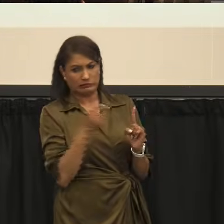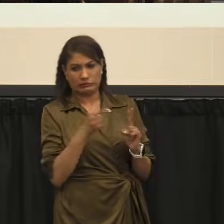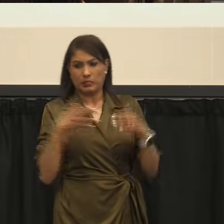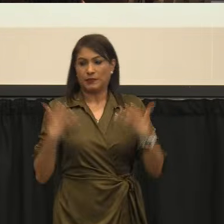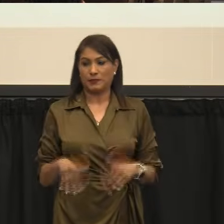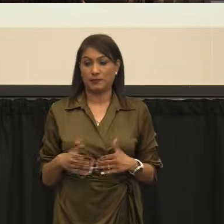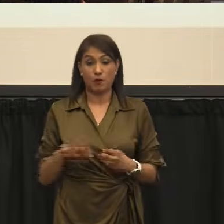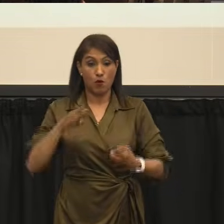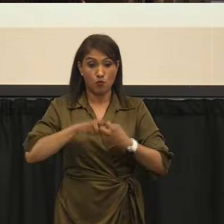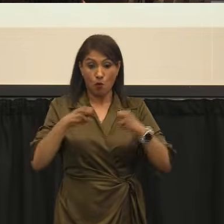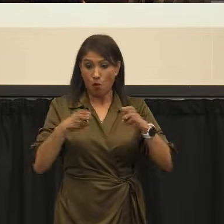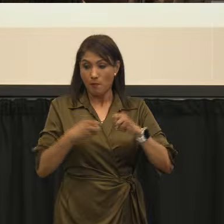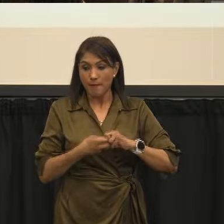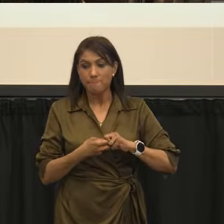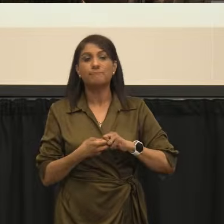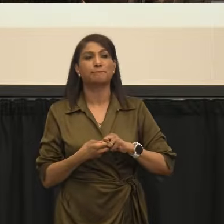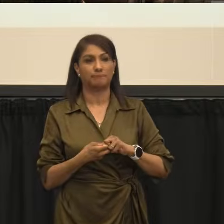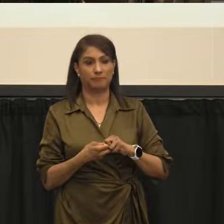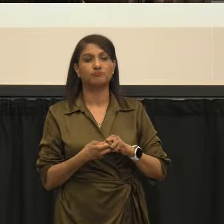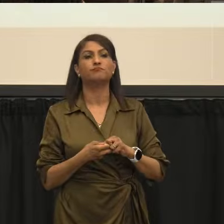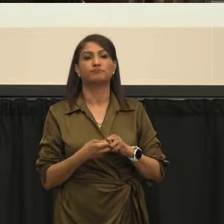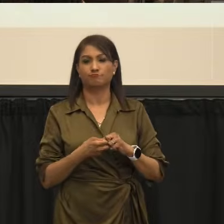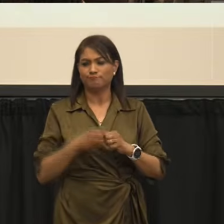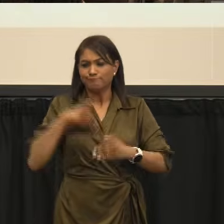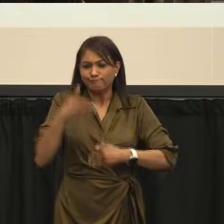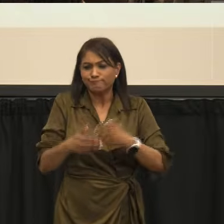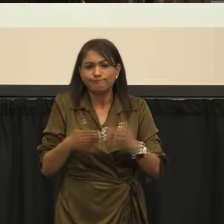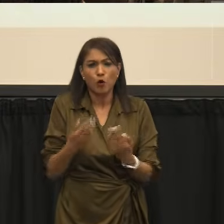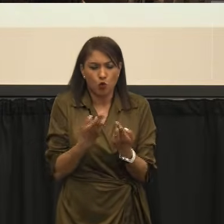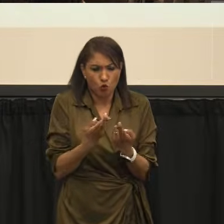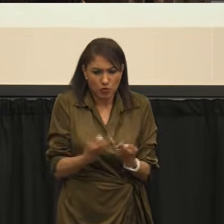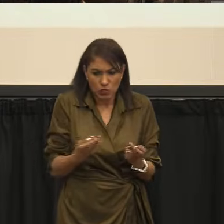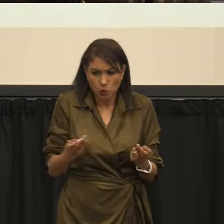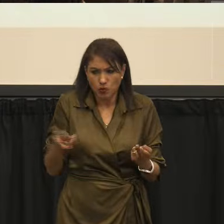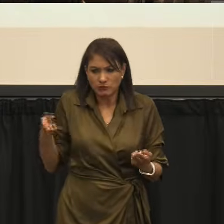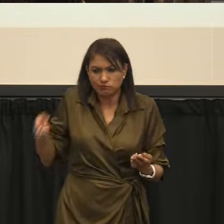Many problems do exist with the current resources that we have.